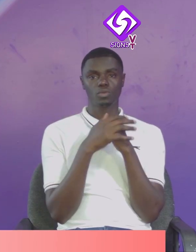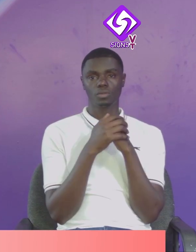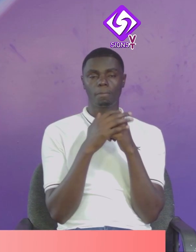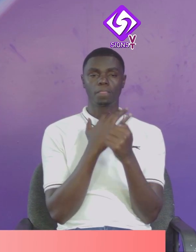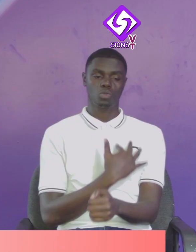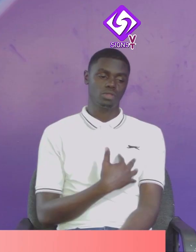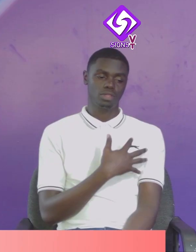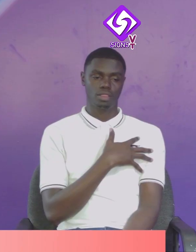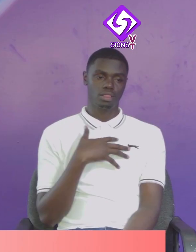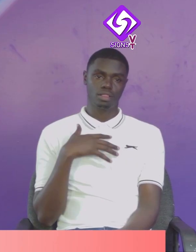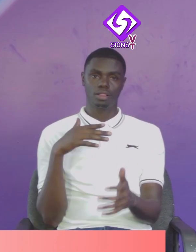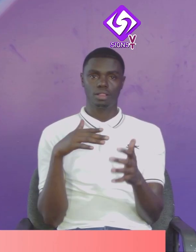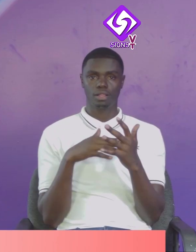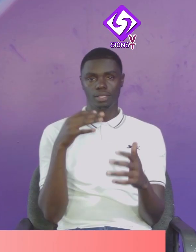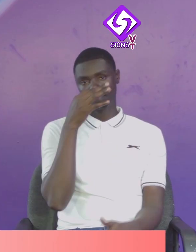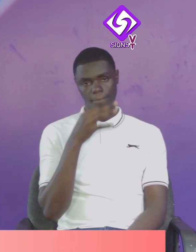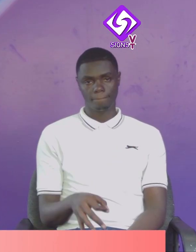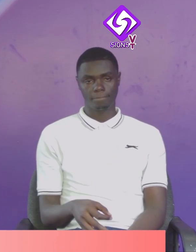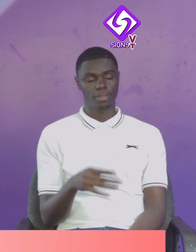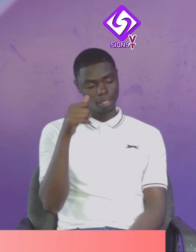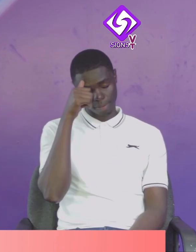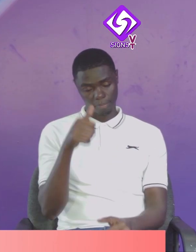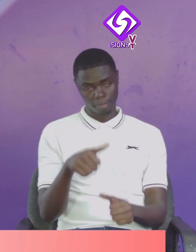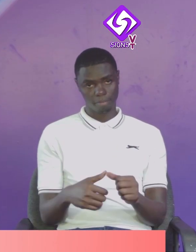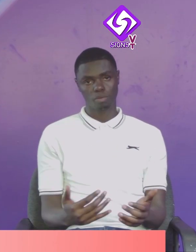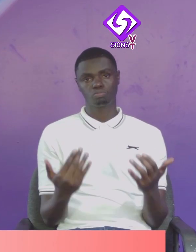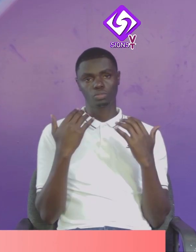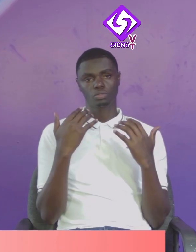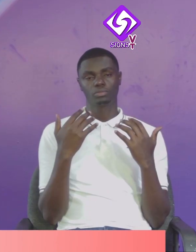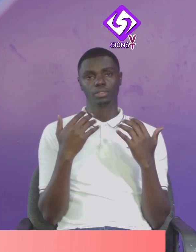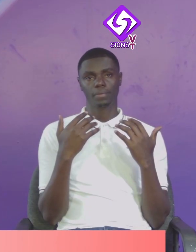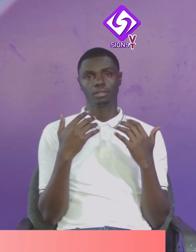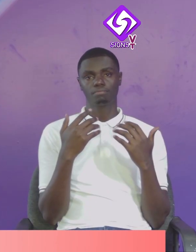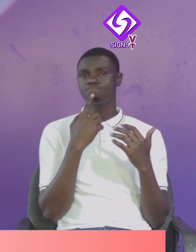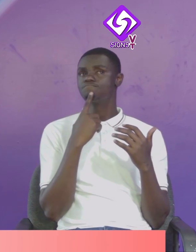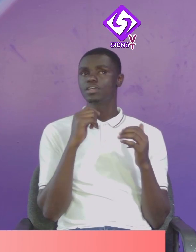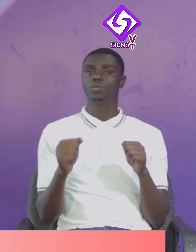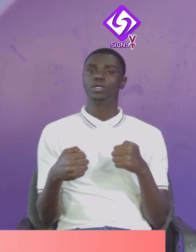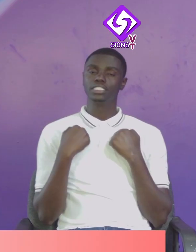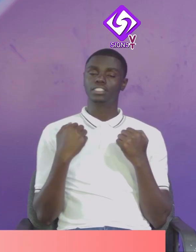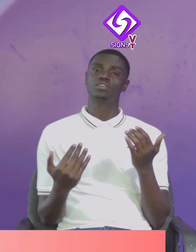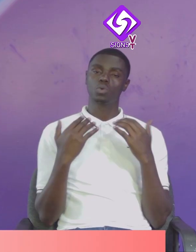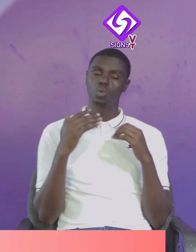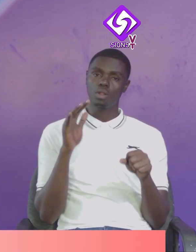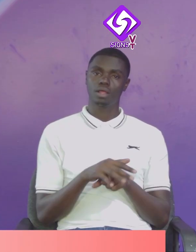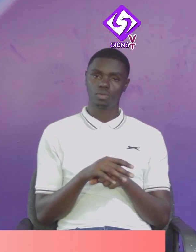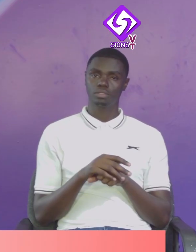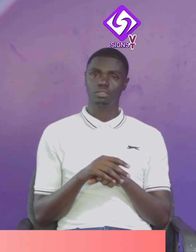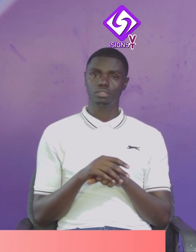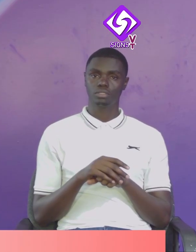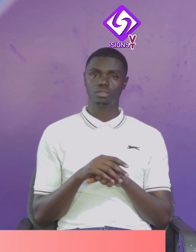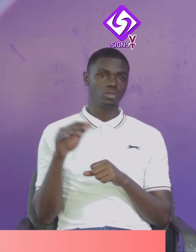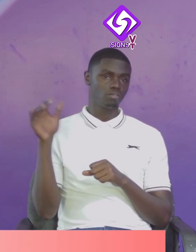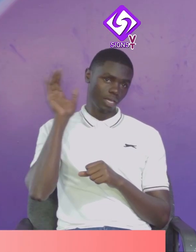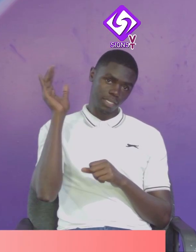Croatia against France. And I remember the goalkeeper, Subasic, was saving the goal so much. And we had